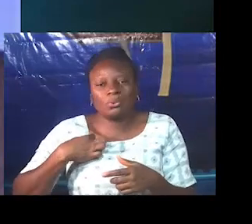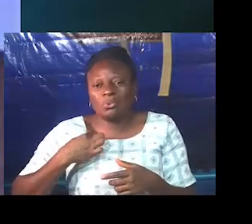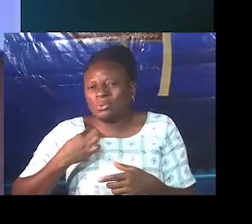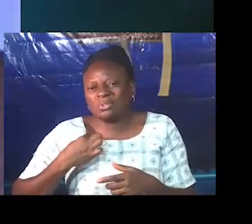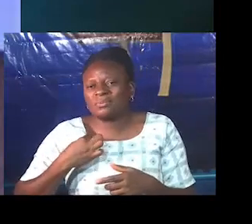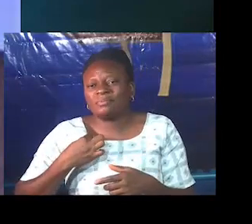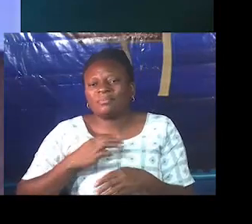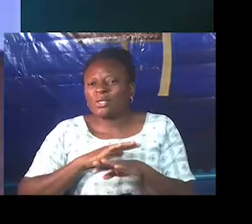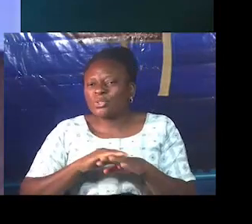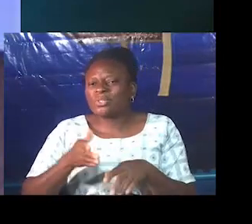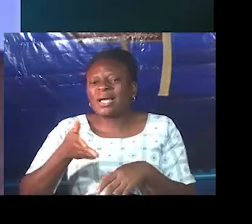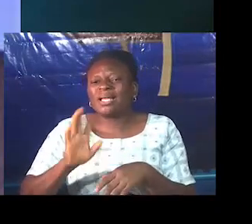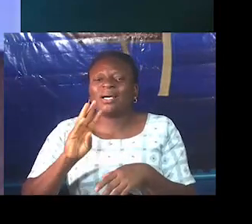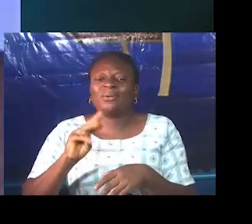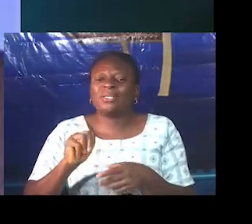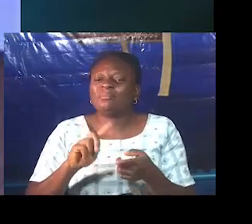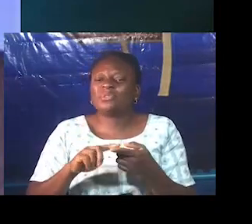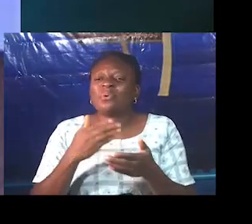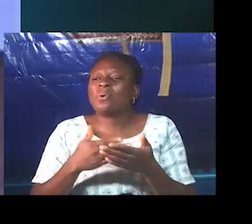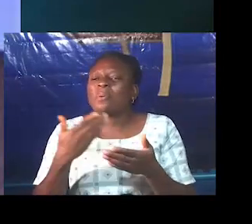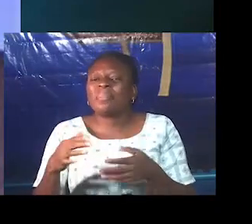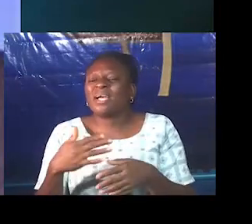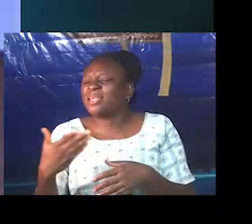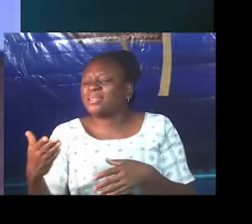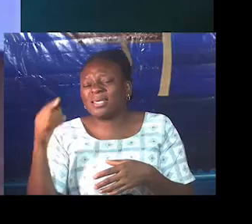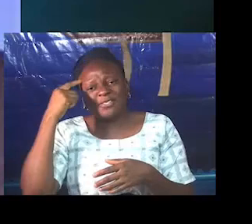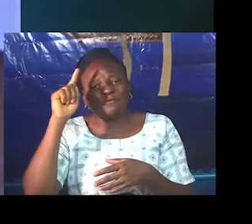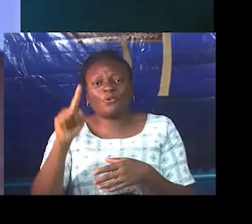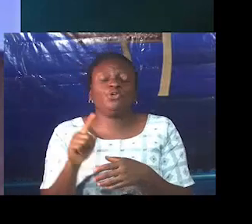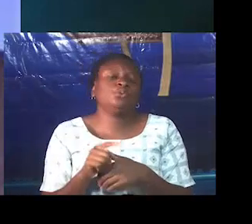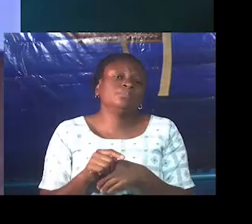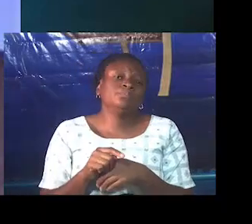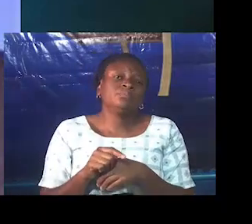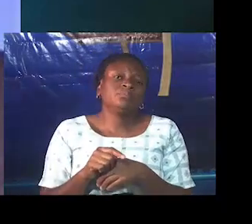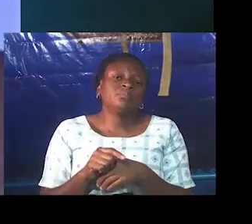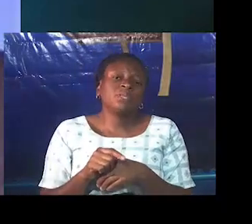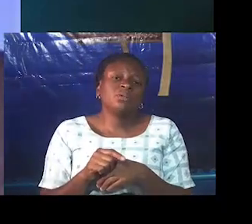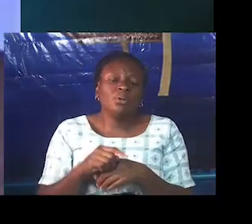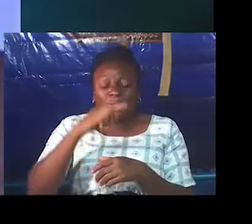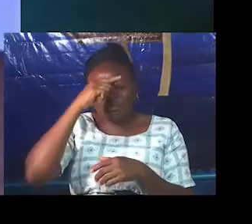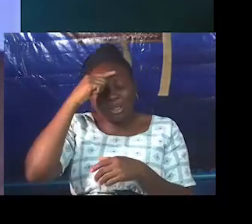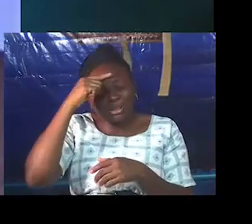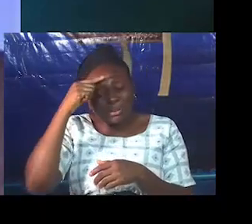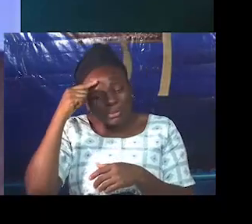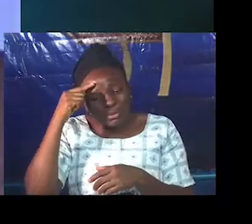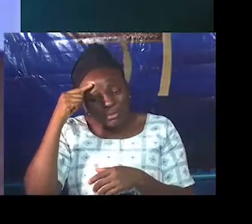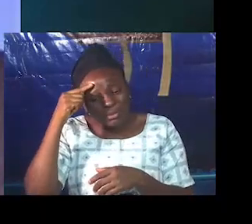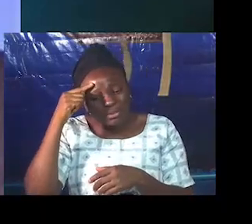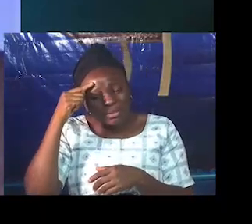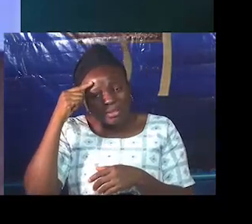yet. We are not here committed, and I don't want you to affect my mind. Be polite while you